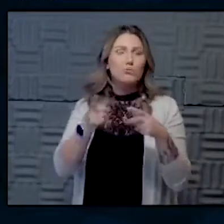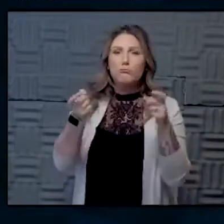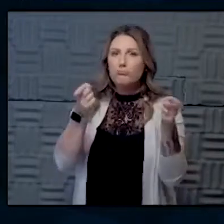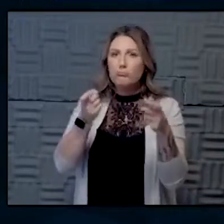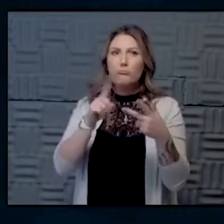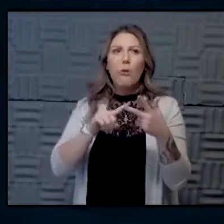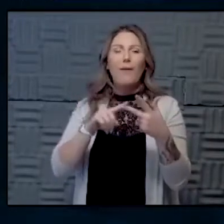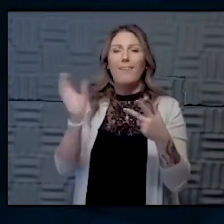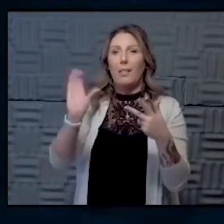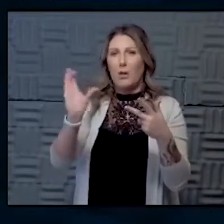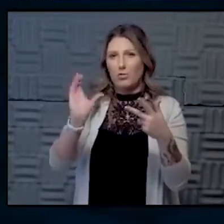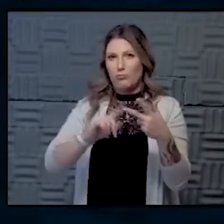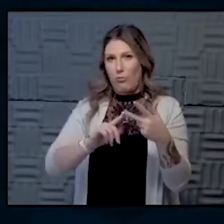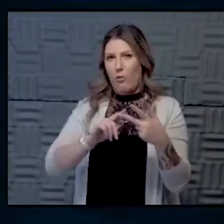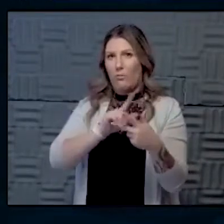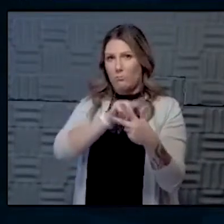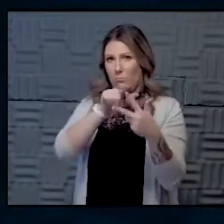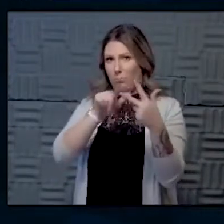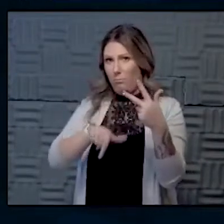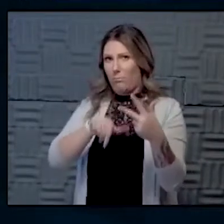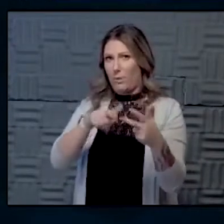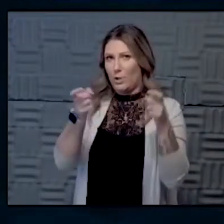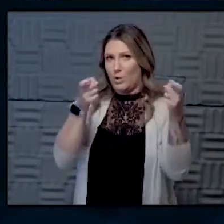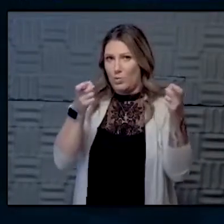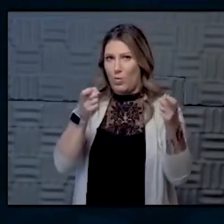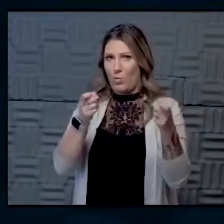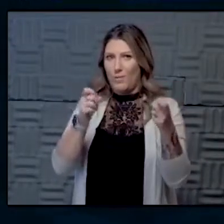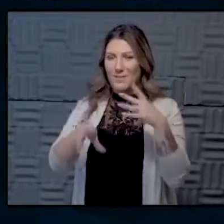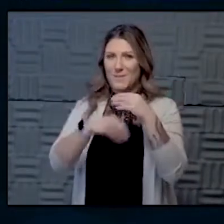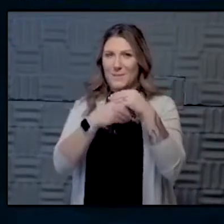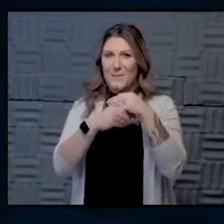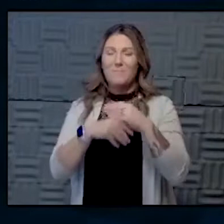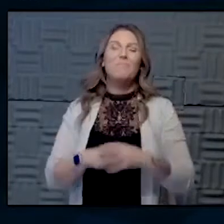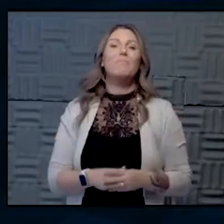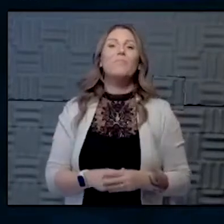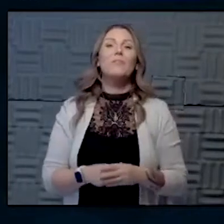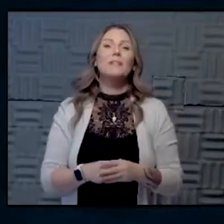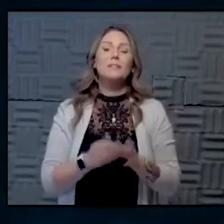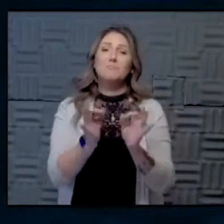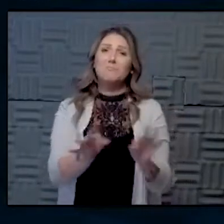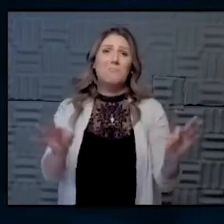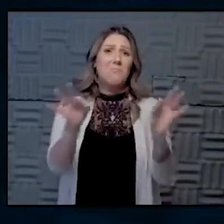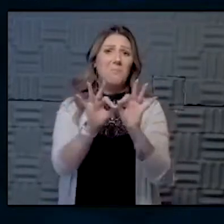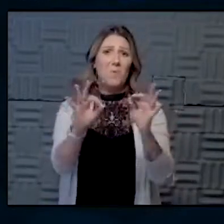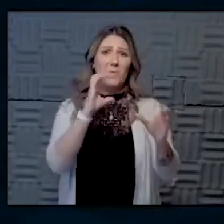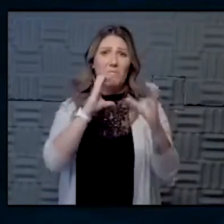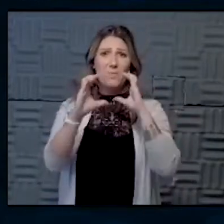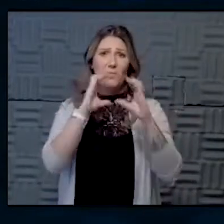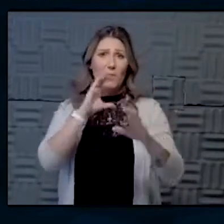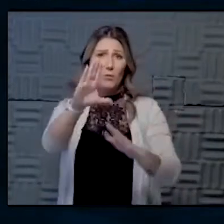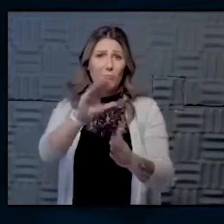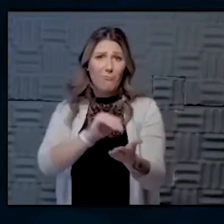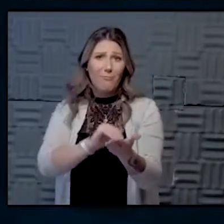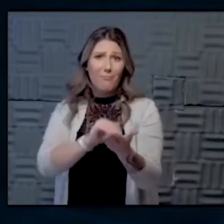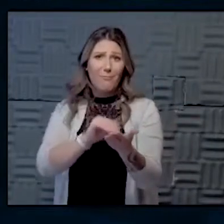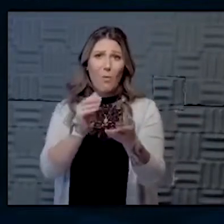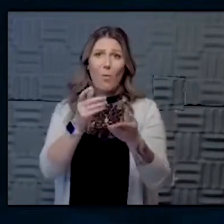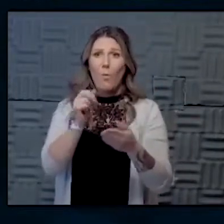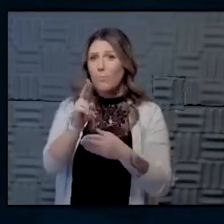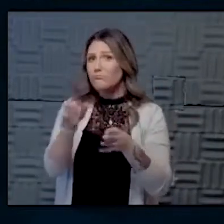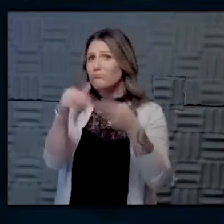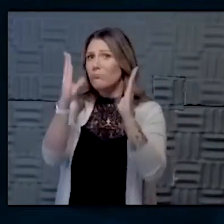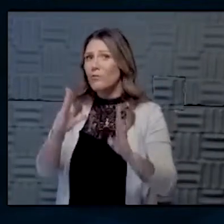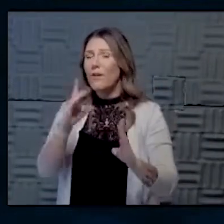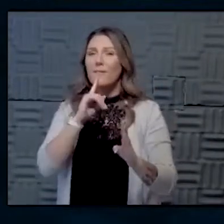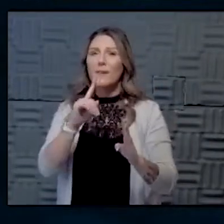and cholesterol. So it's very key to communicate with your prime provider, follow them very closely, and work